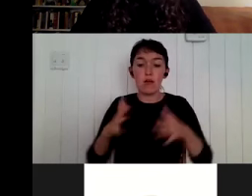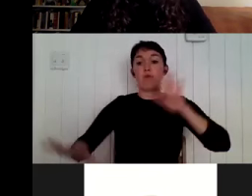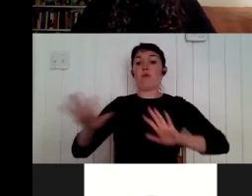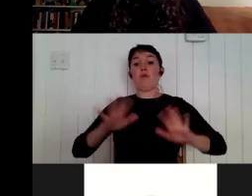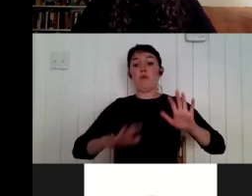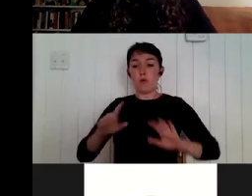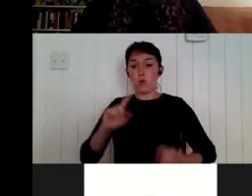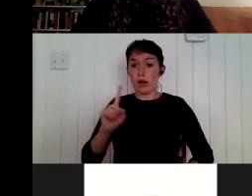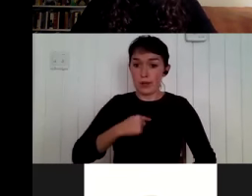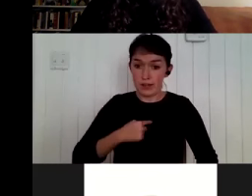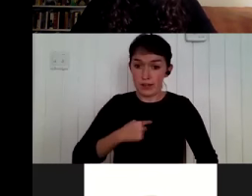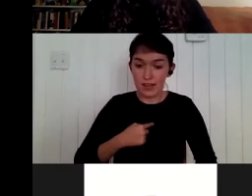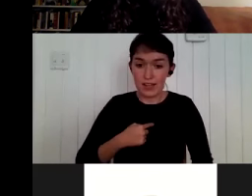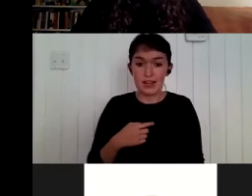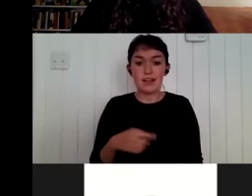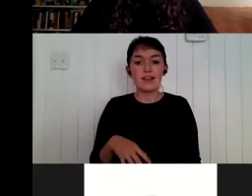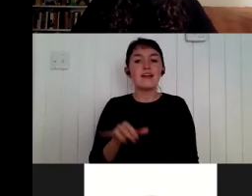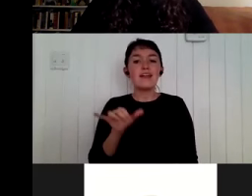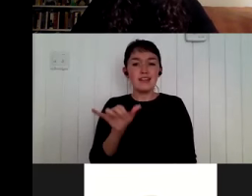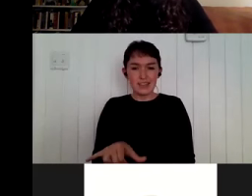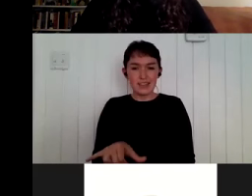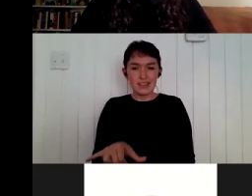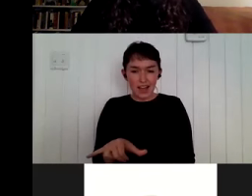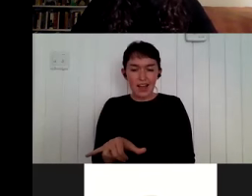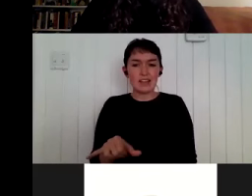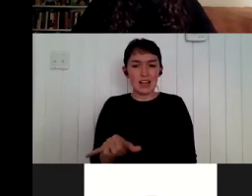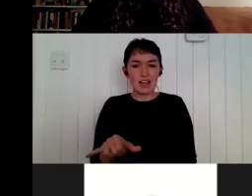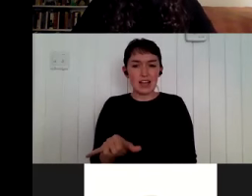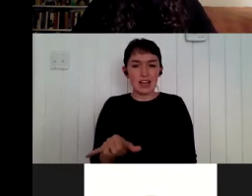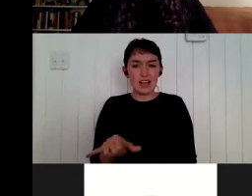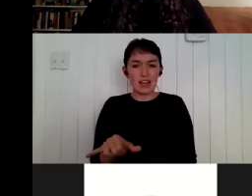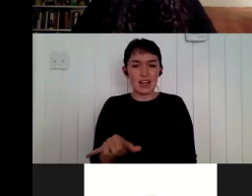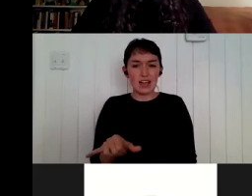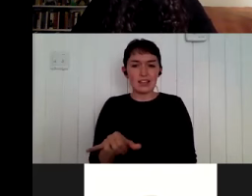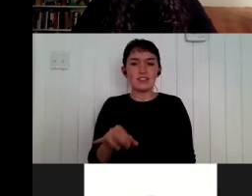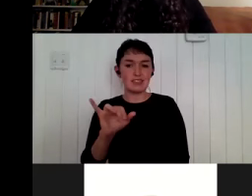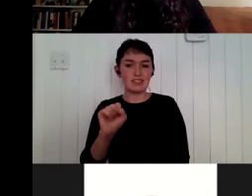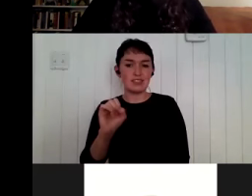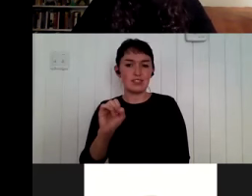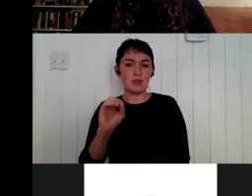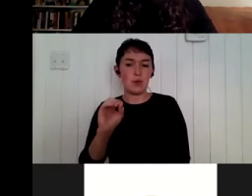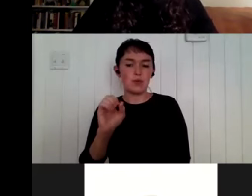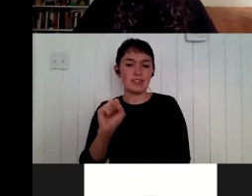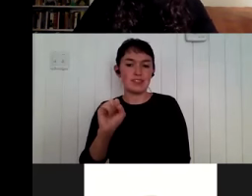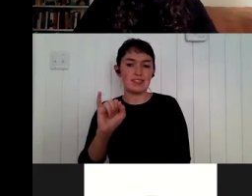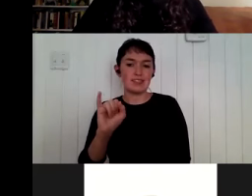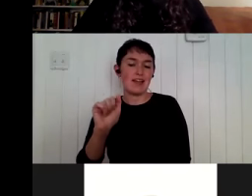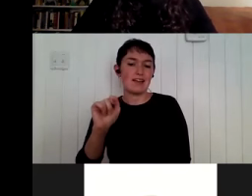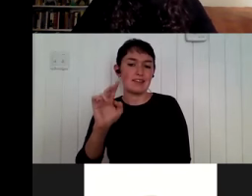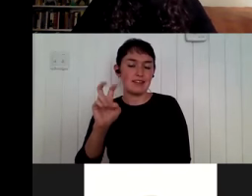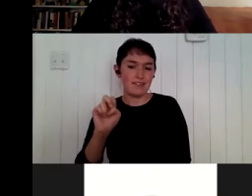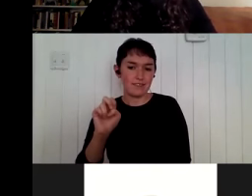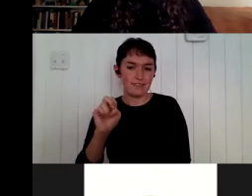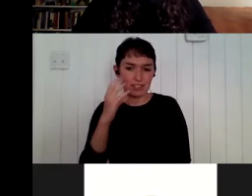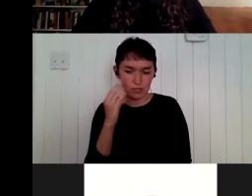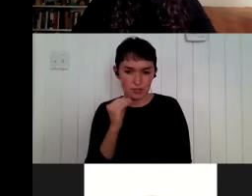in, right? That is sort of something that's in the family of dissociative experiences. So I brought this up just to sort of draw a link of